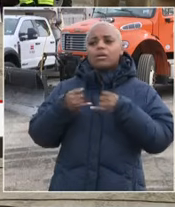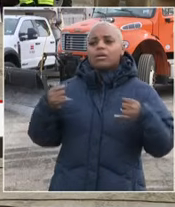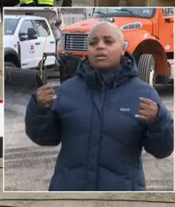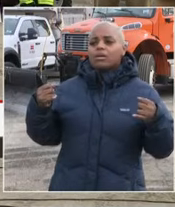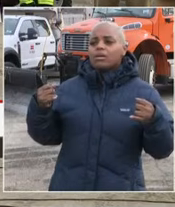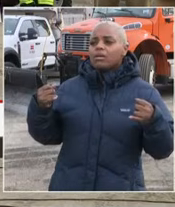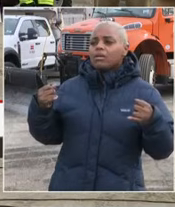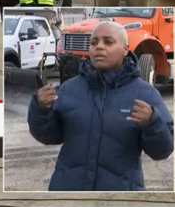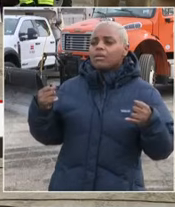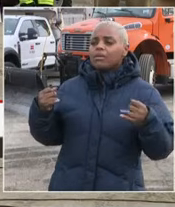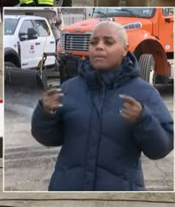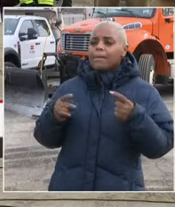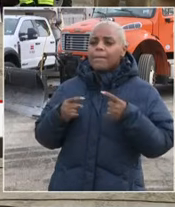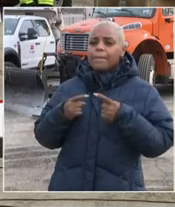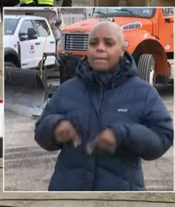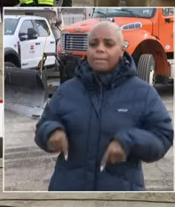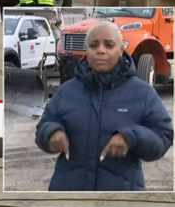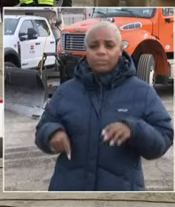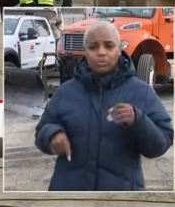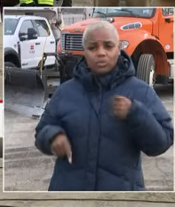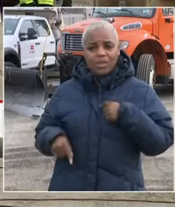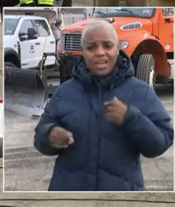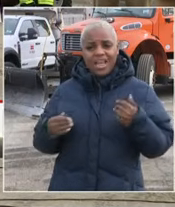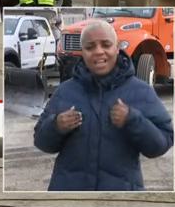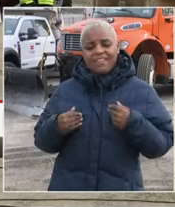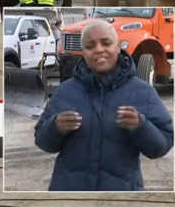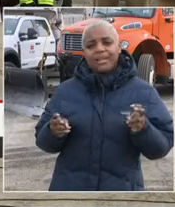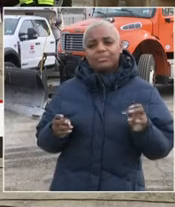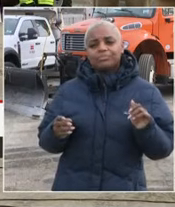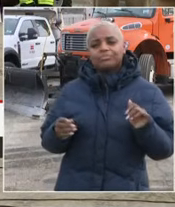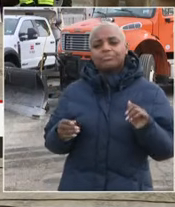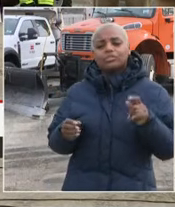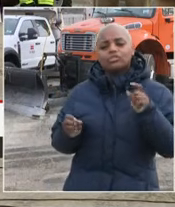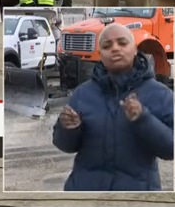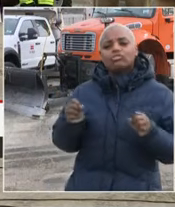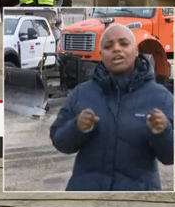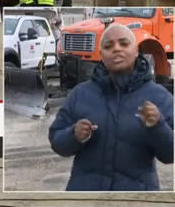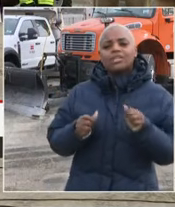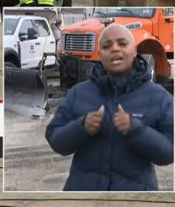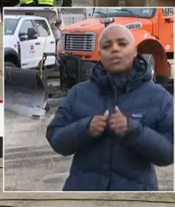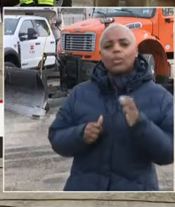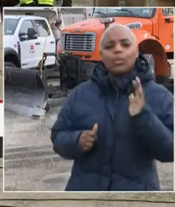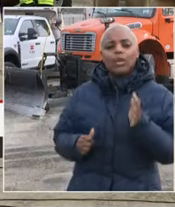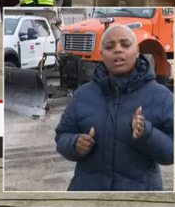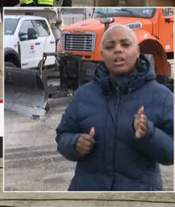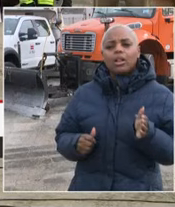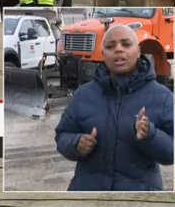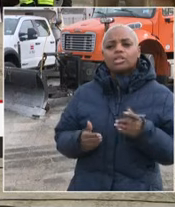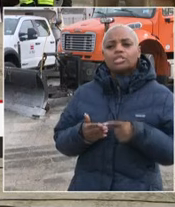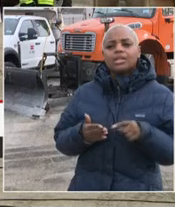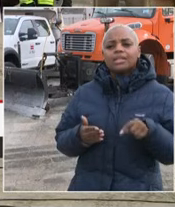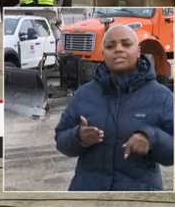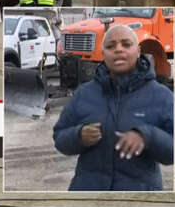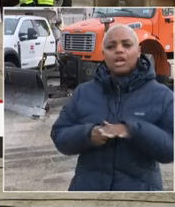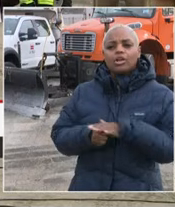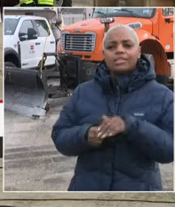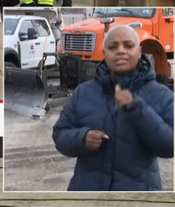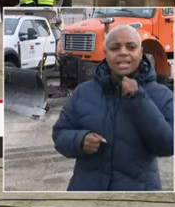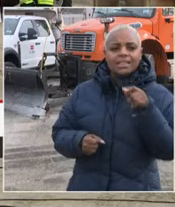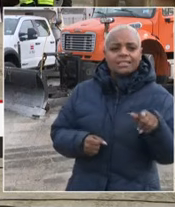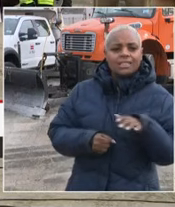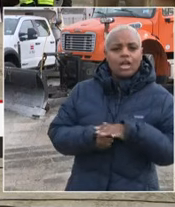will get checked out first, fixed first? And just to follow up on the question about help from other areas, have